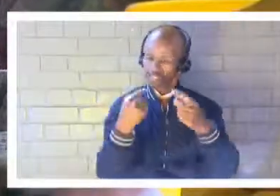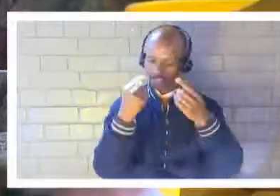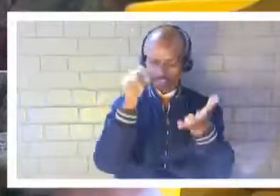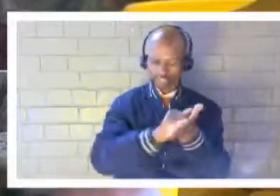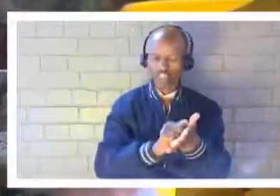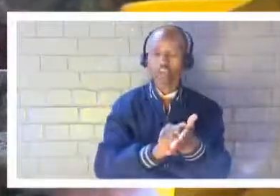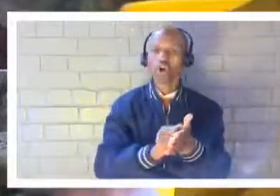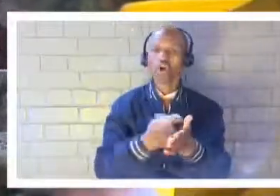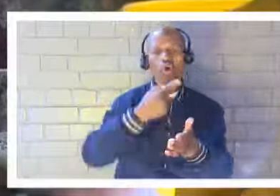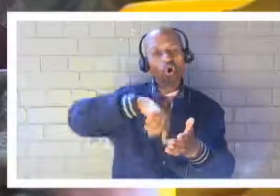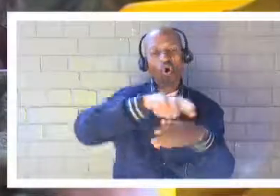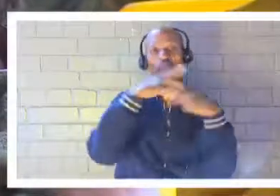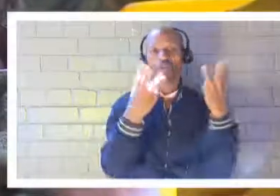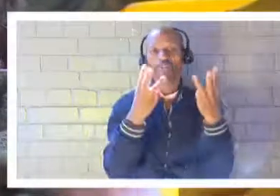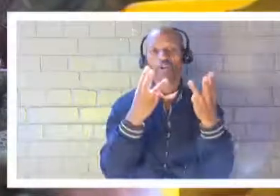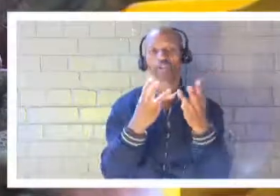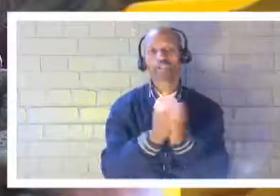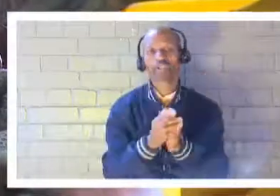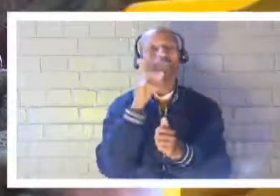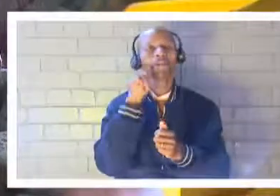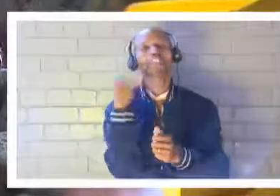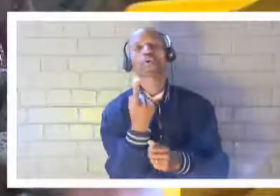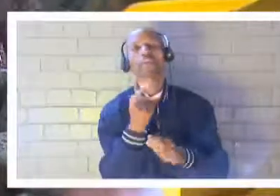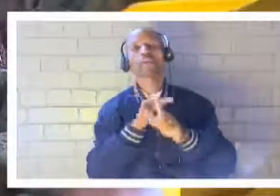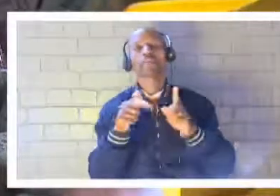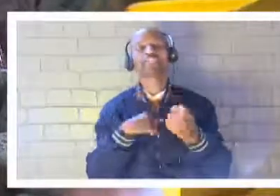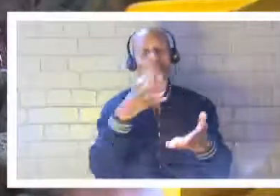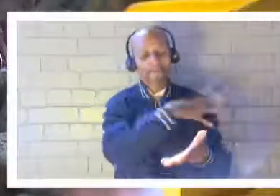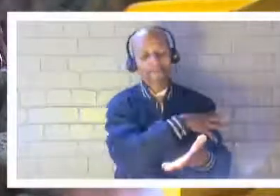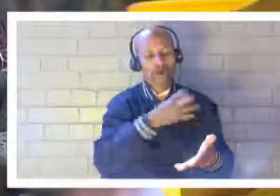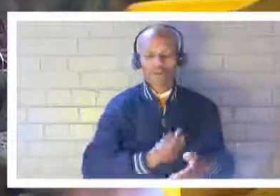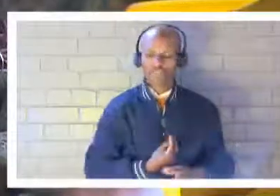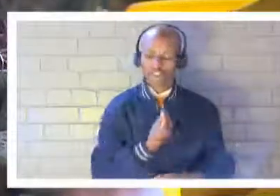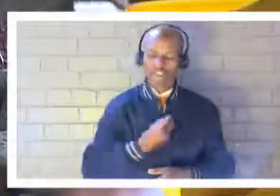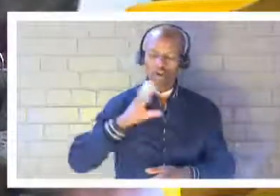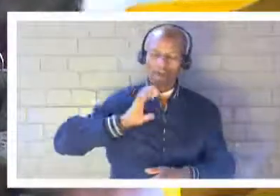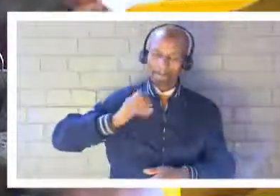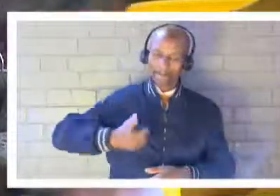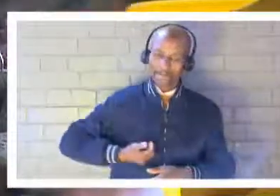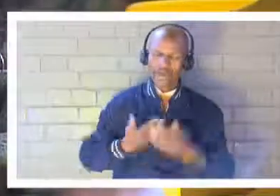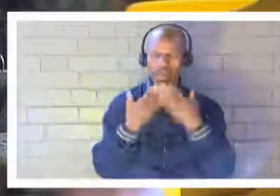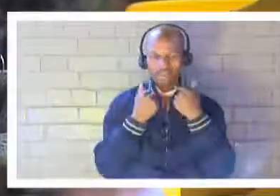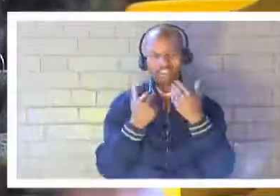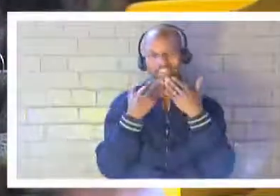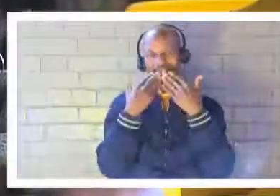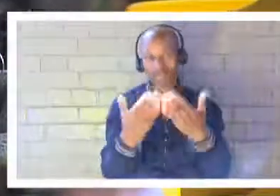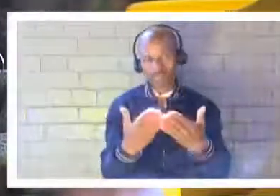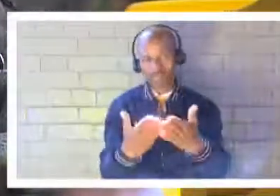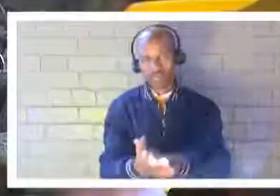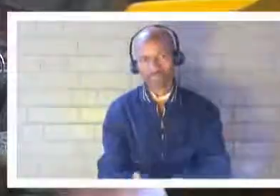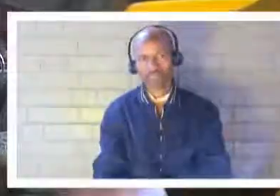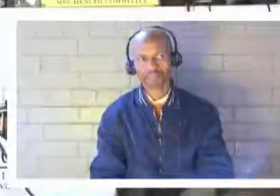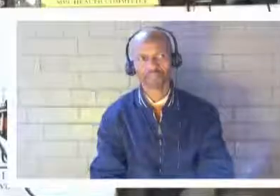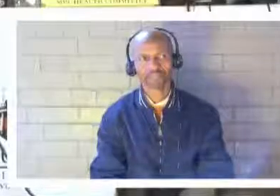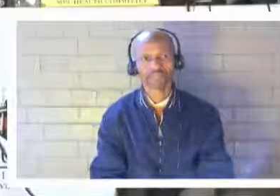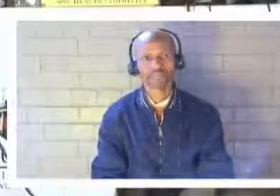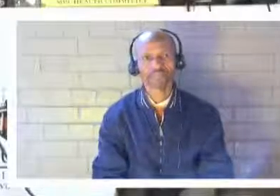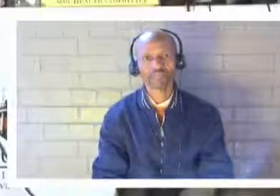old people, or you're only taking men. Can you please empower young women? Thank you.